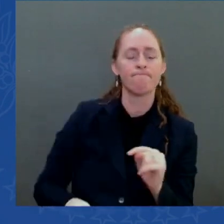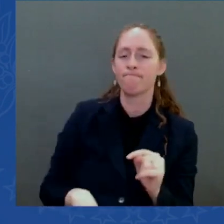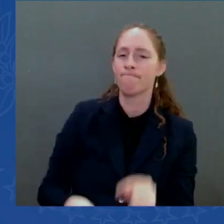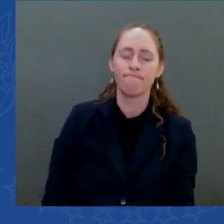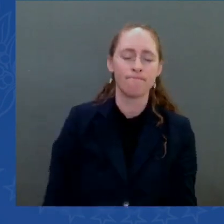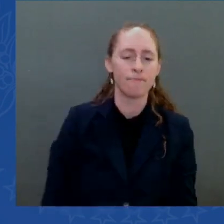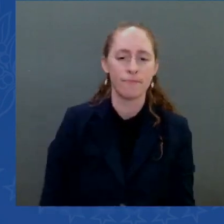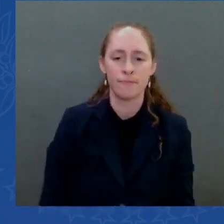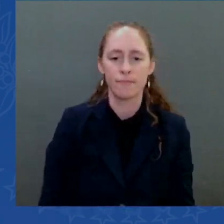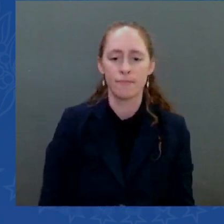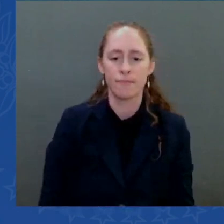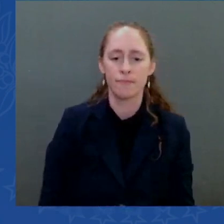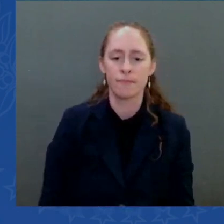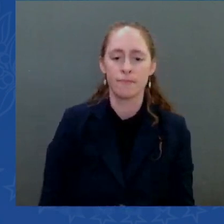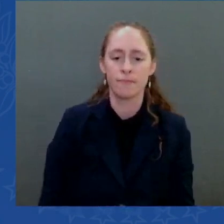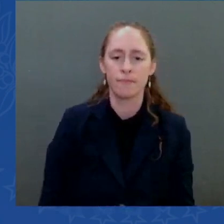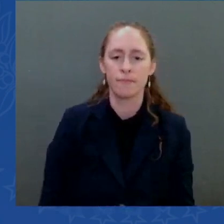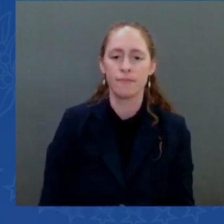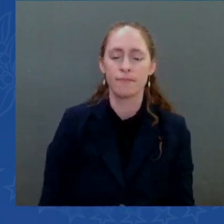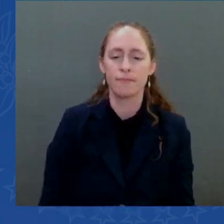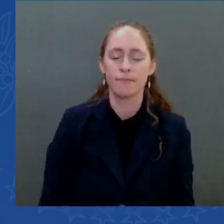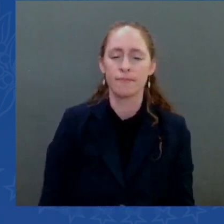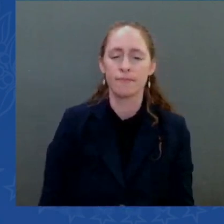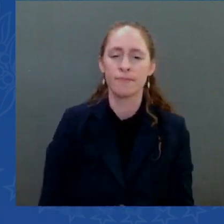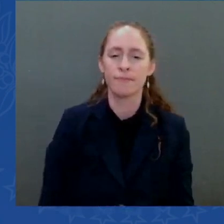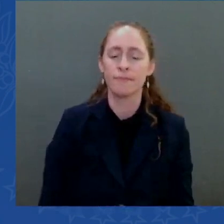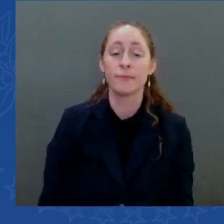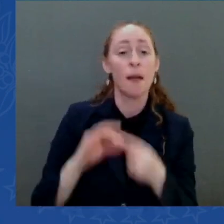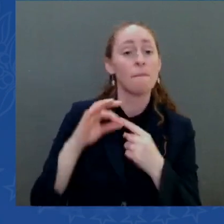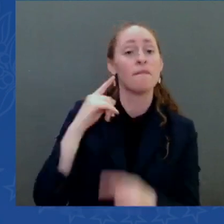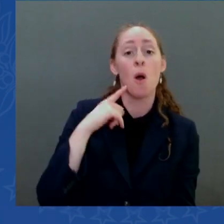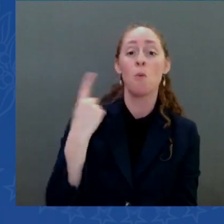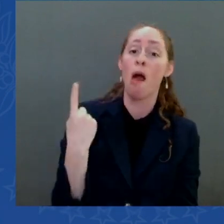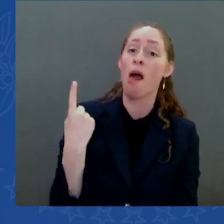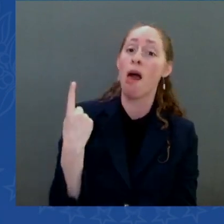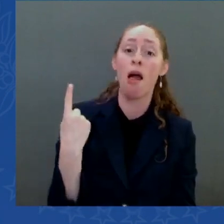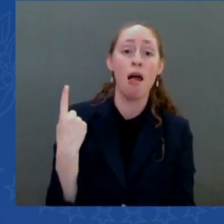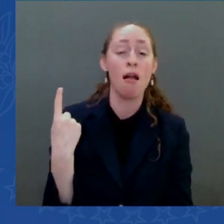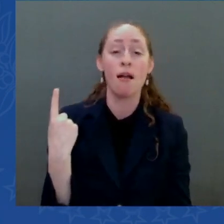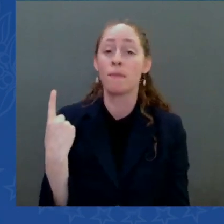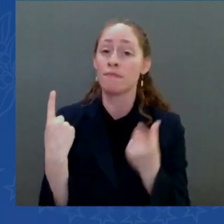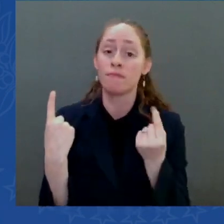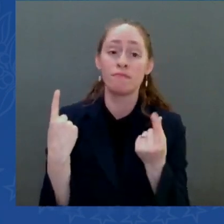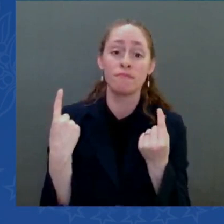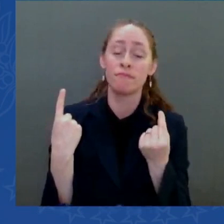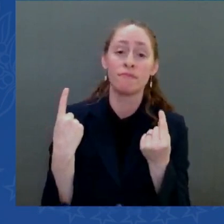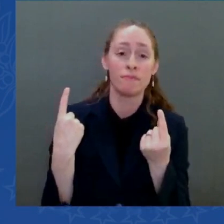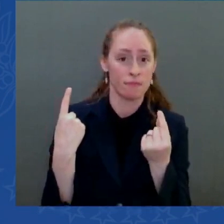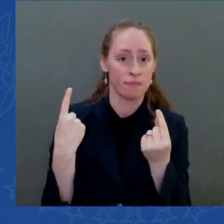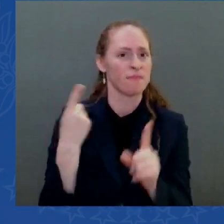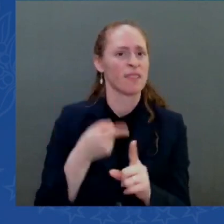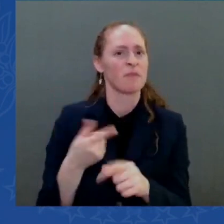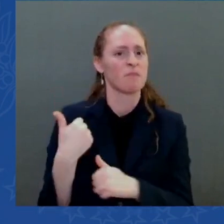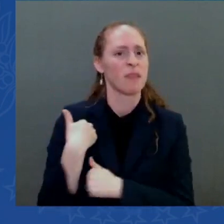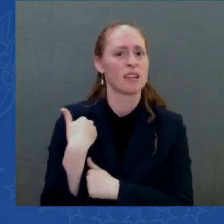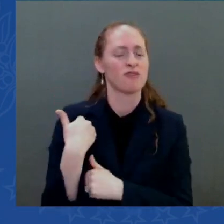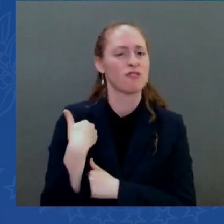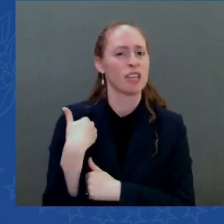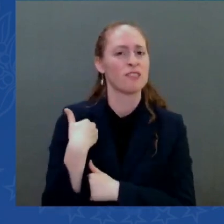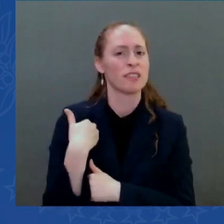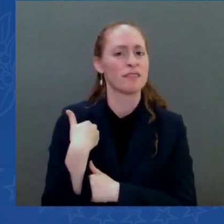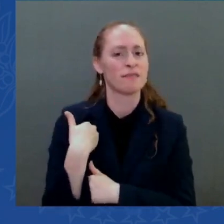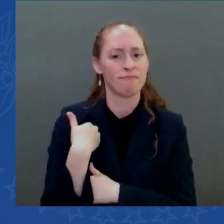department that relates to the military, you have a great guy running Veterans Affairs now. Veterans Affairs can say, we're not